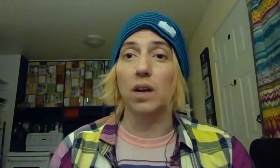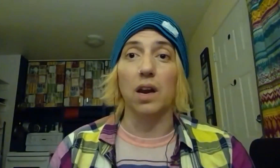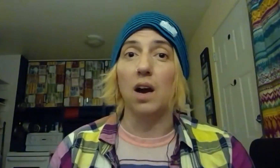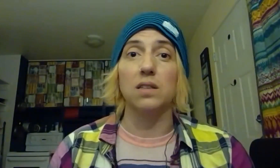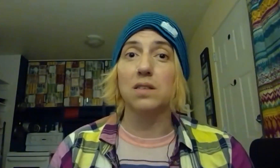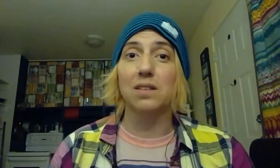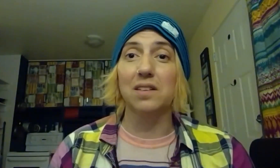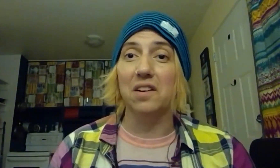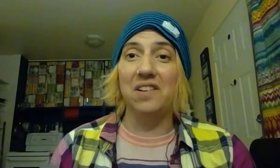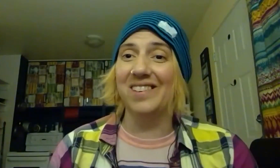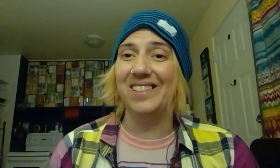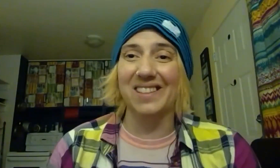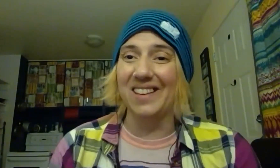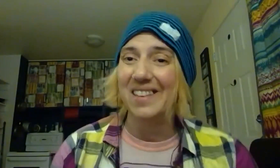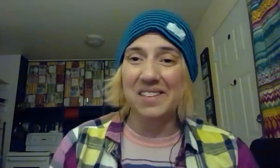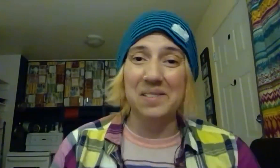what I want to get asked, you know.